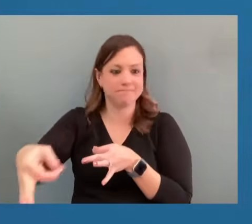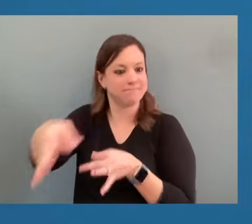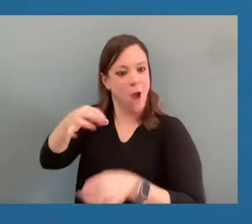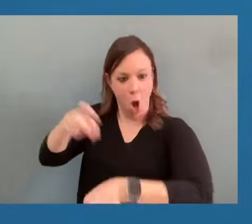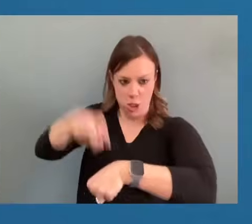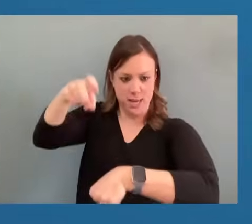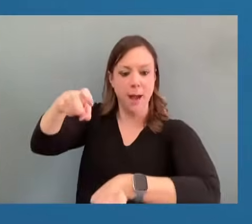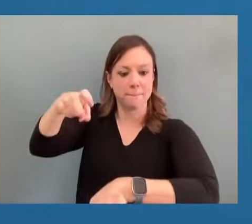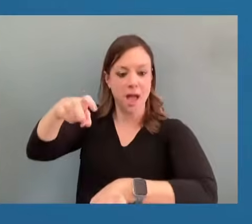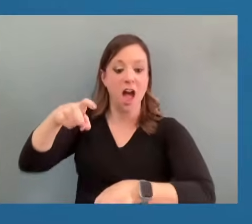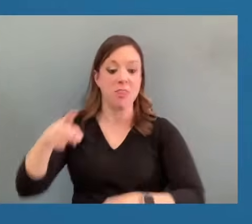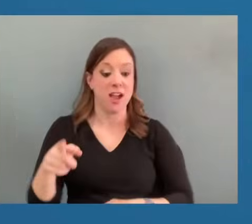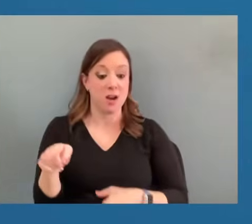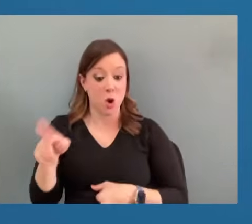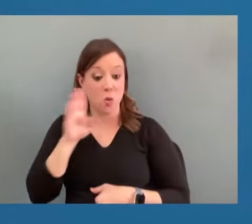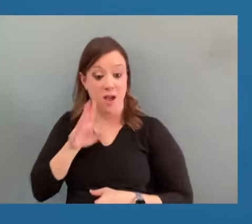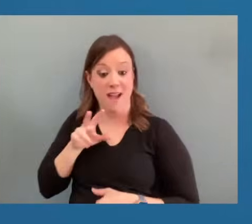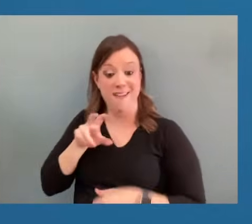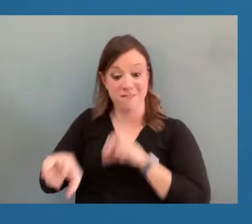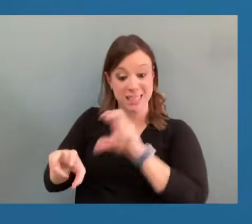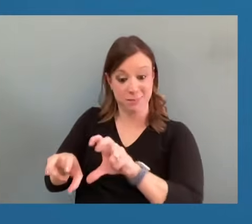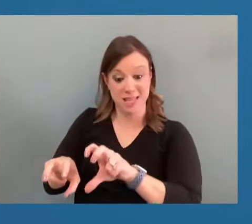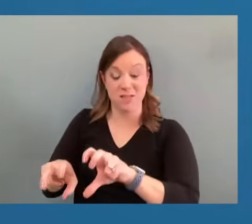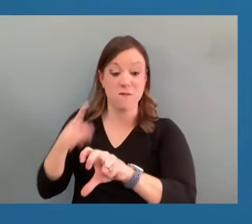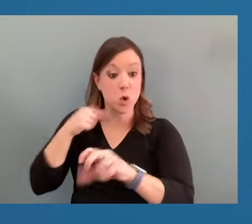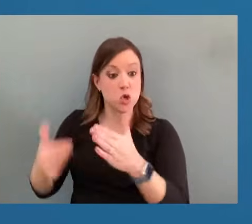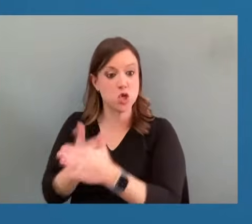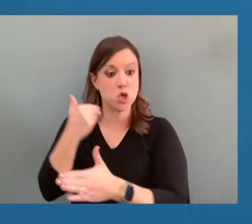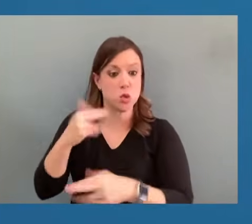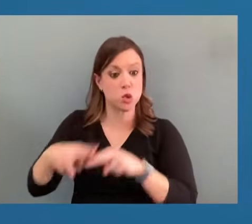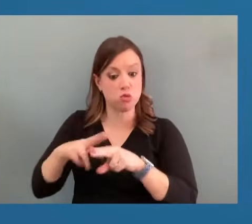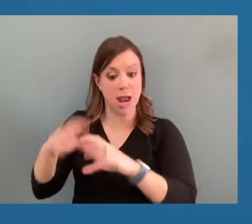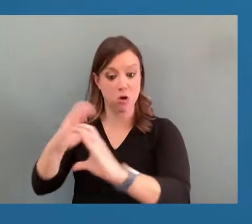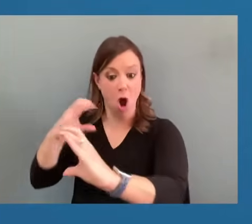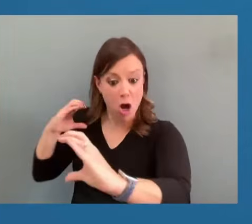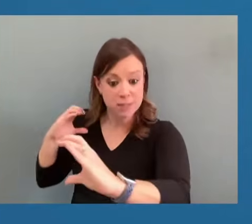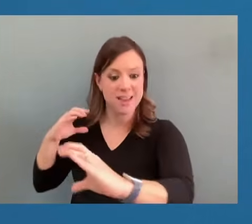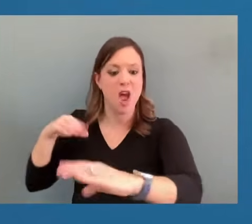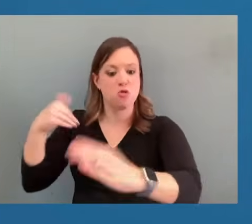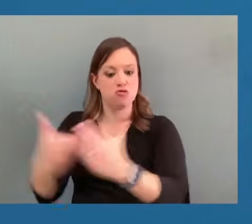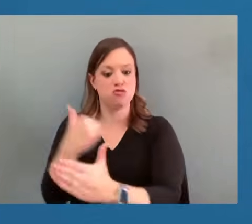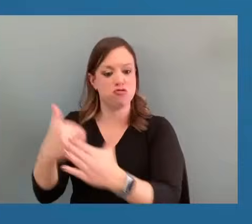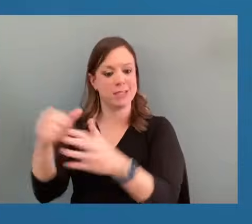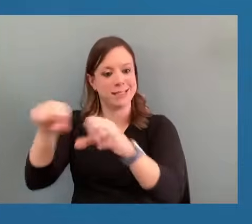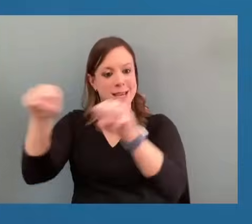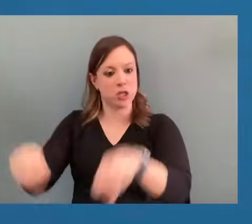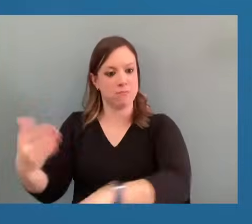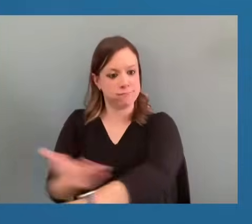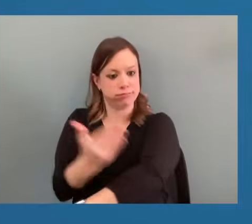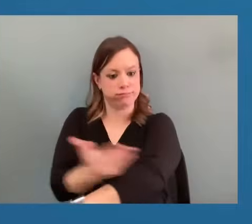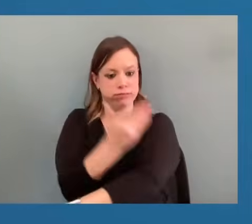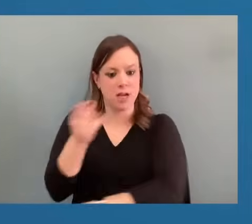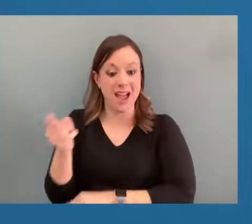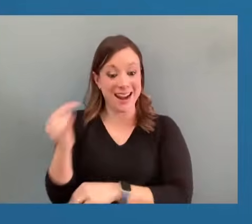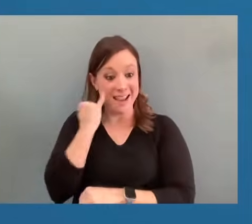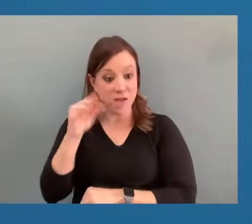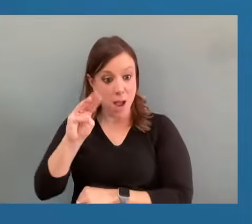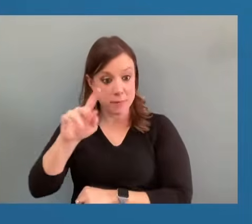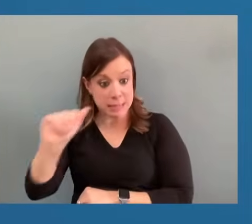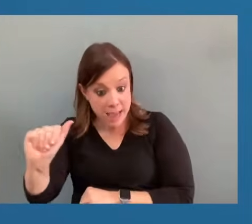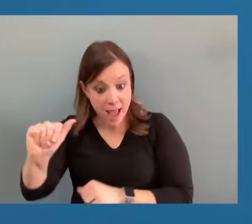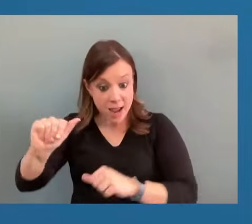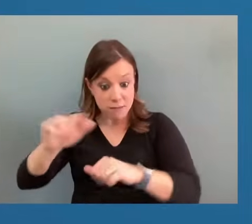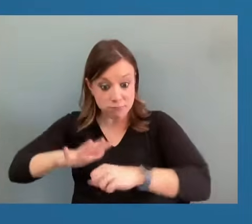cars and stations across the network as we speak. And if the MTA region is doing well, it helps the entire